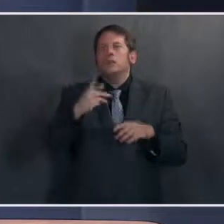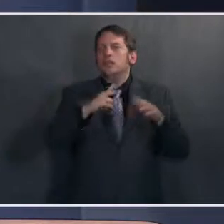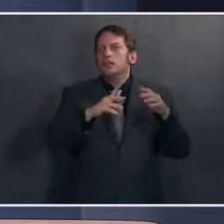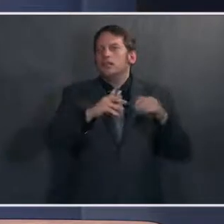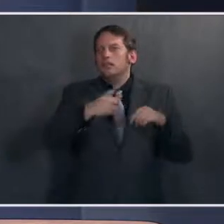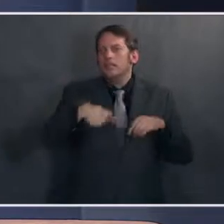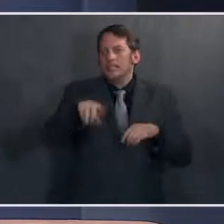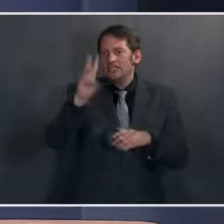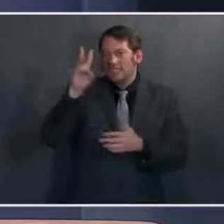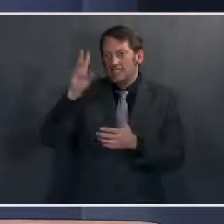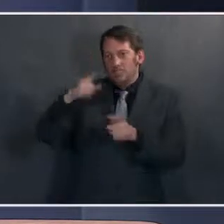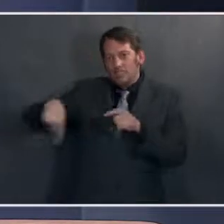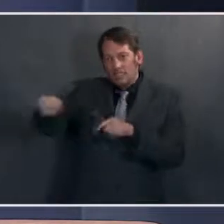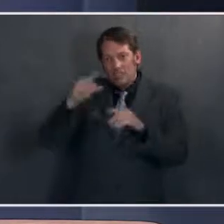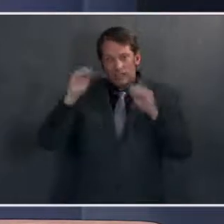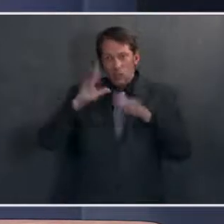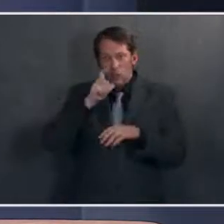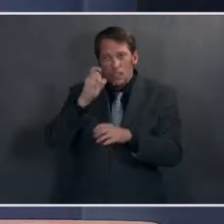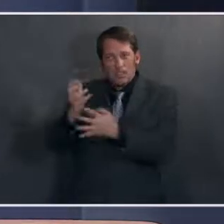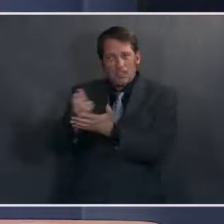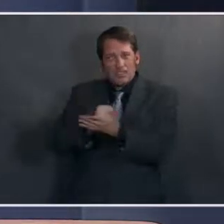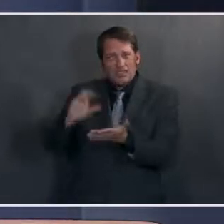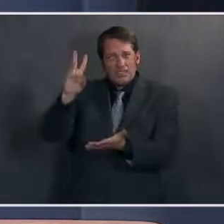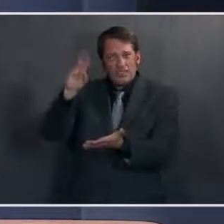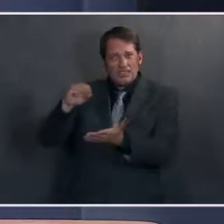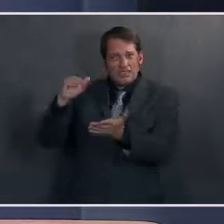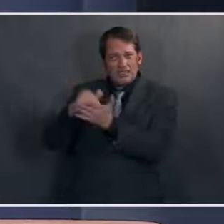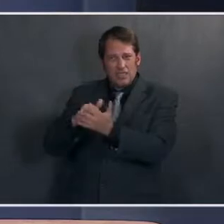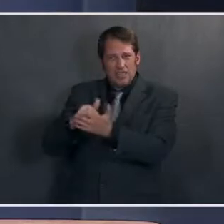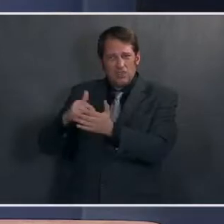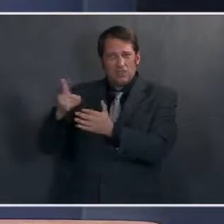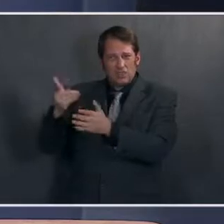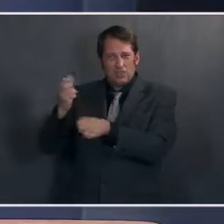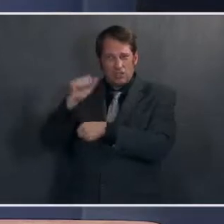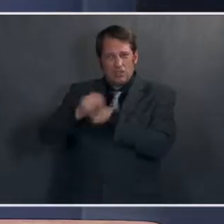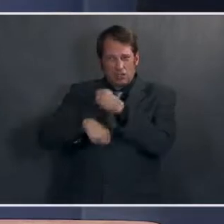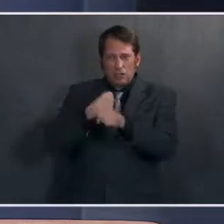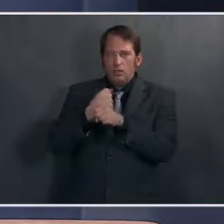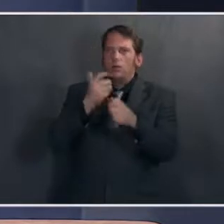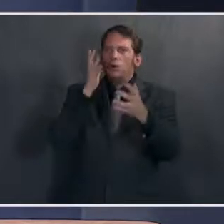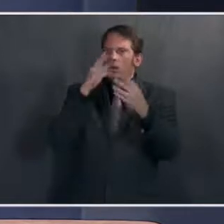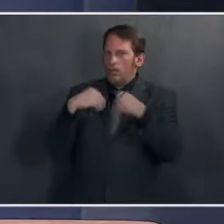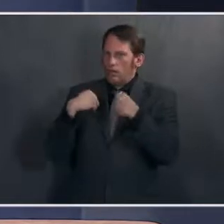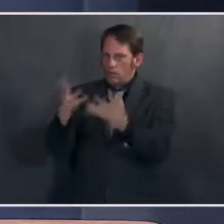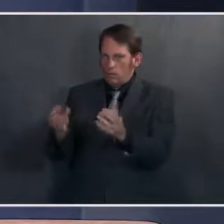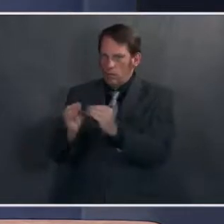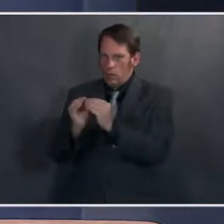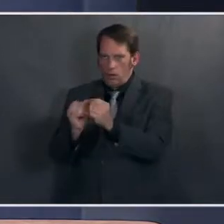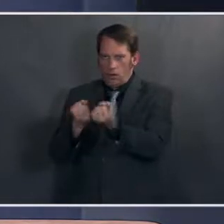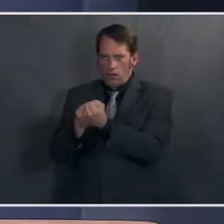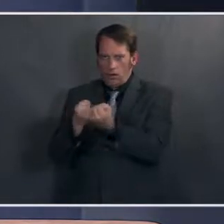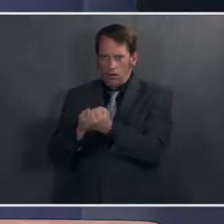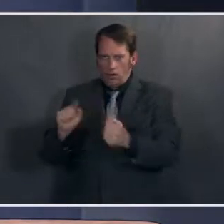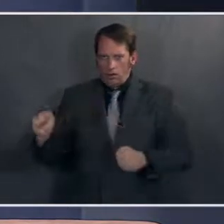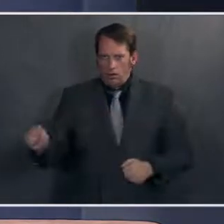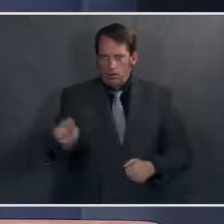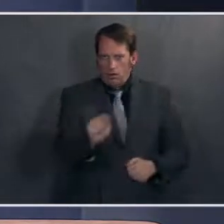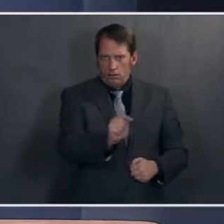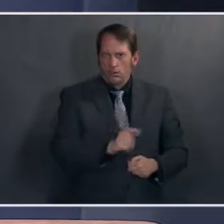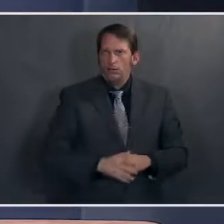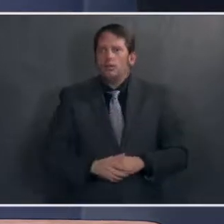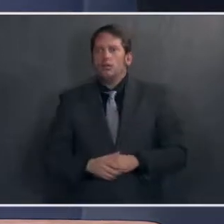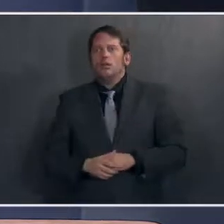wouldn't provide that teacher with direct relief. The president's plan would give Americans who are out of work through no fault of their own